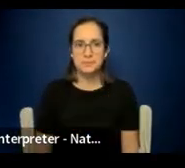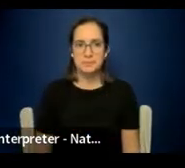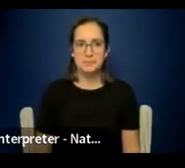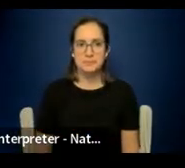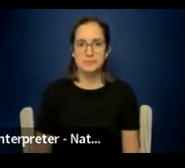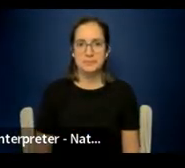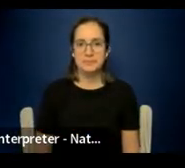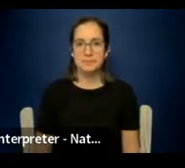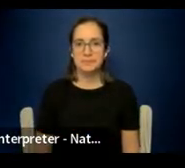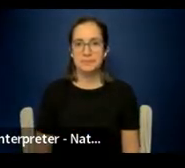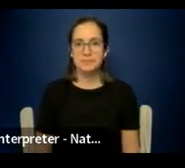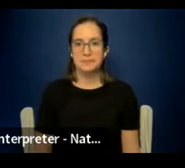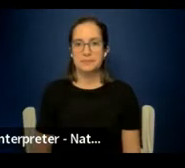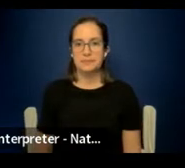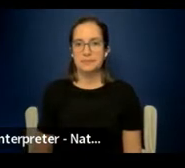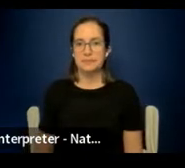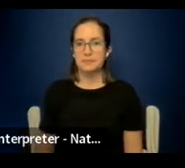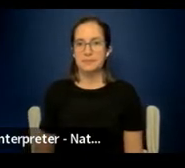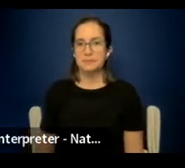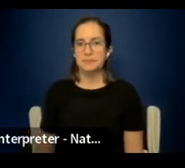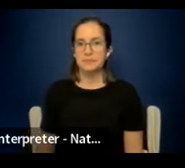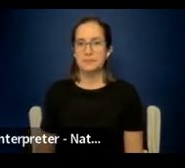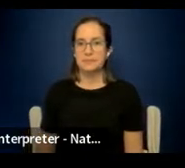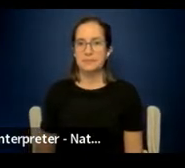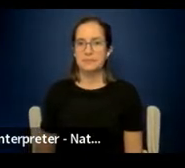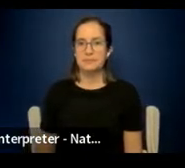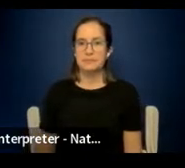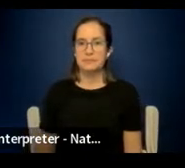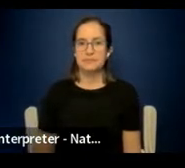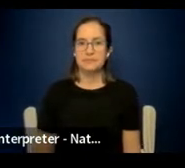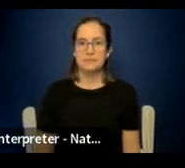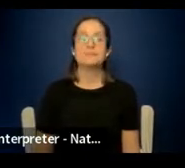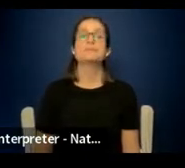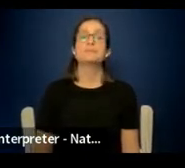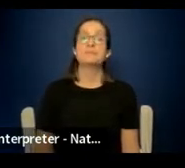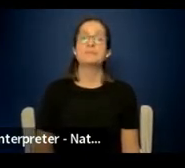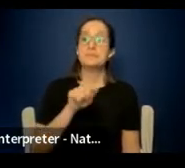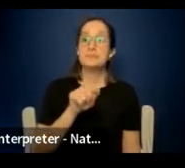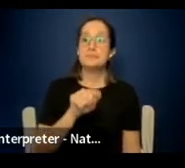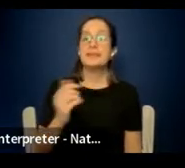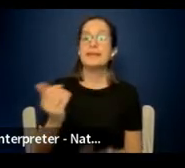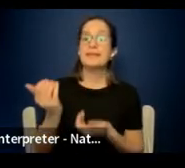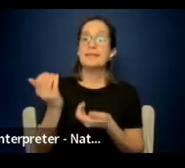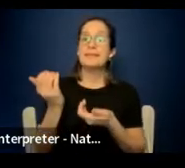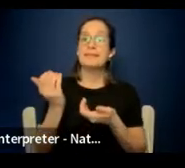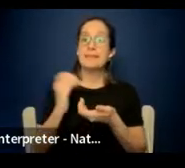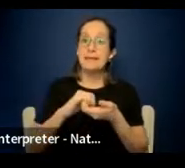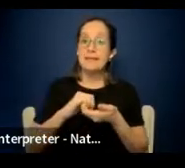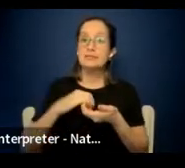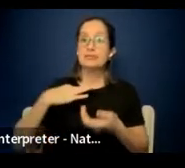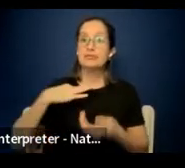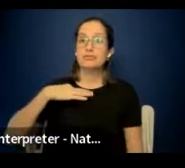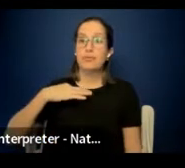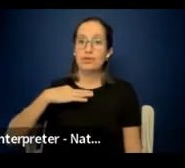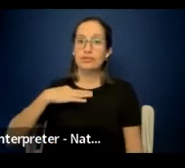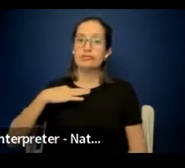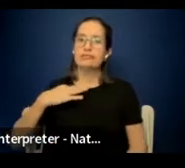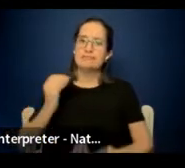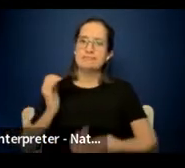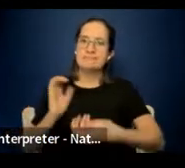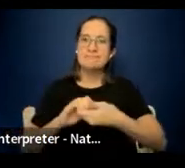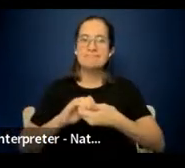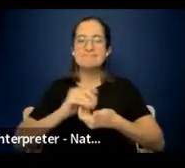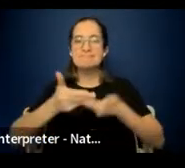So engaging volunteers, you know, what are some of the reasons that, you know, we're looking to engage volunteers? If we, you